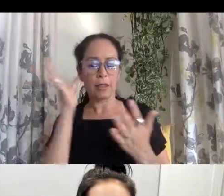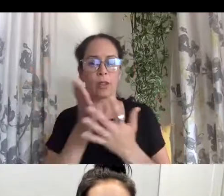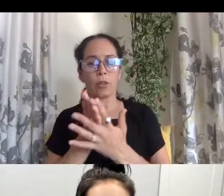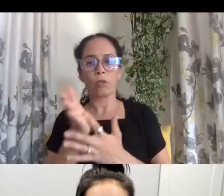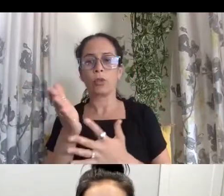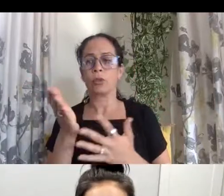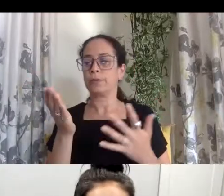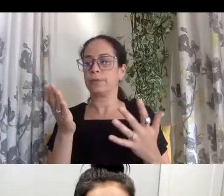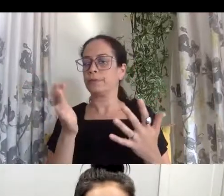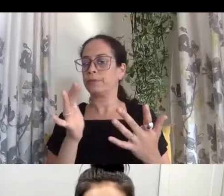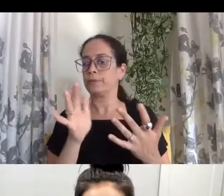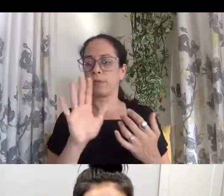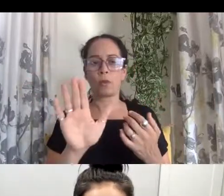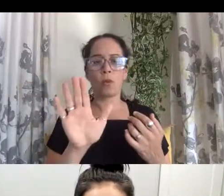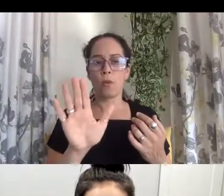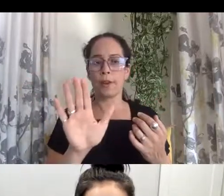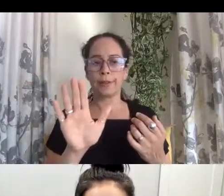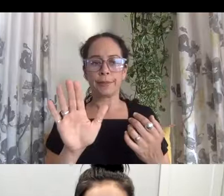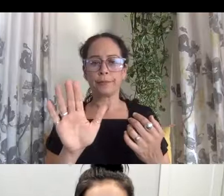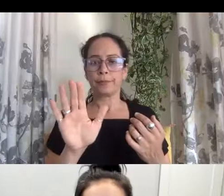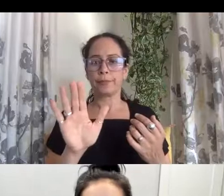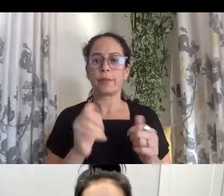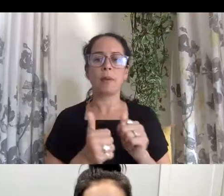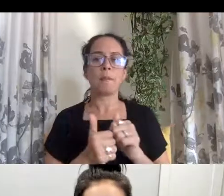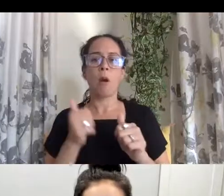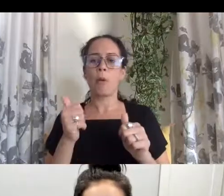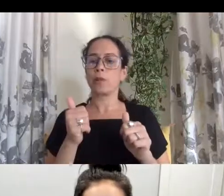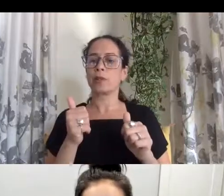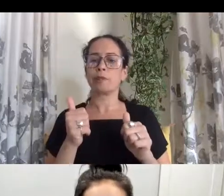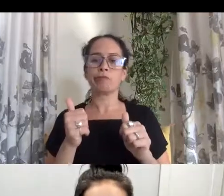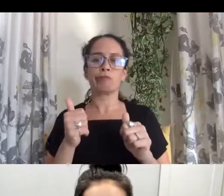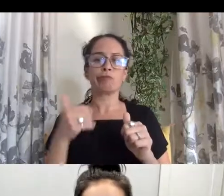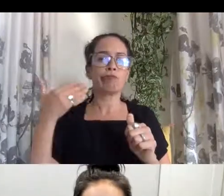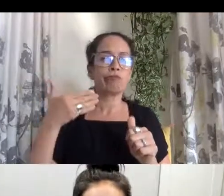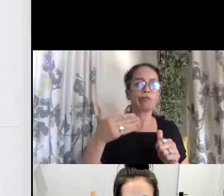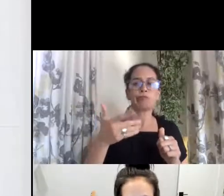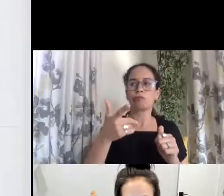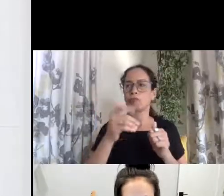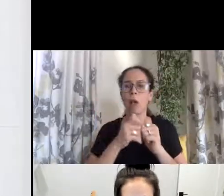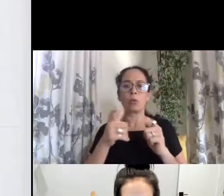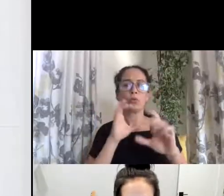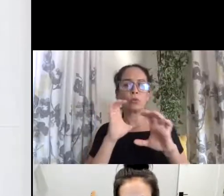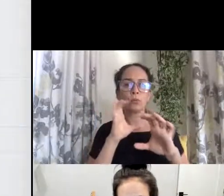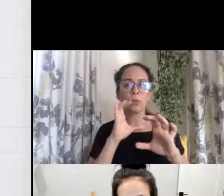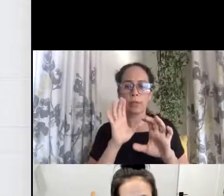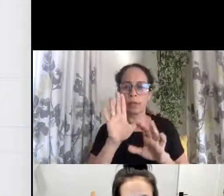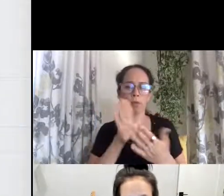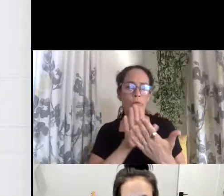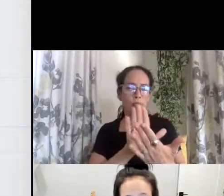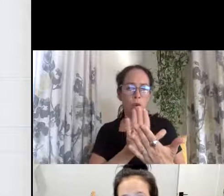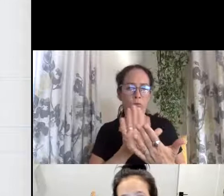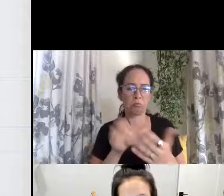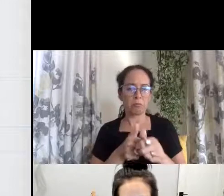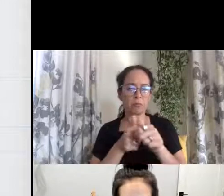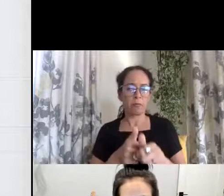through your most common channel of communication with your parents, any of